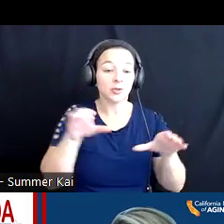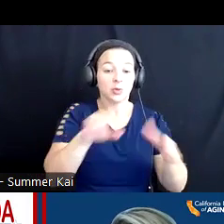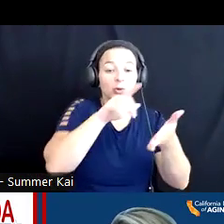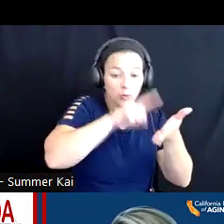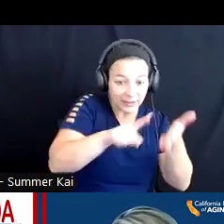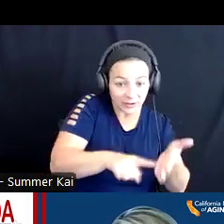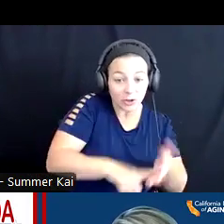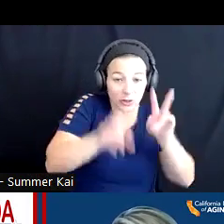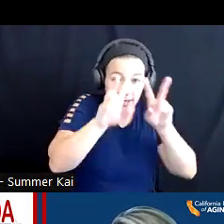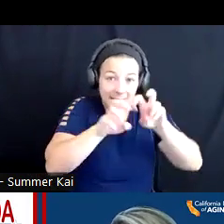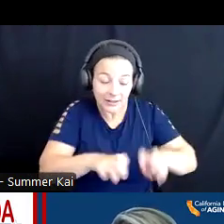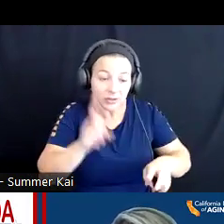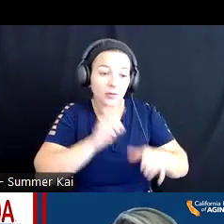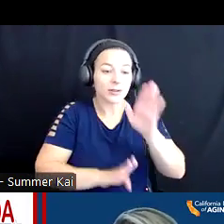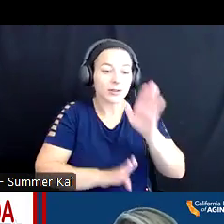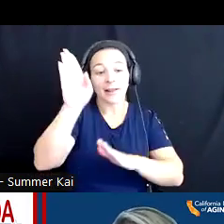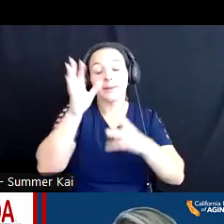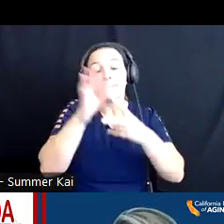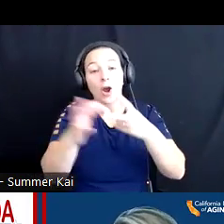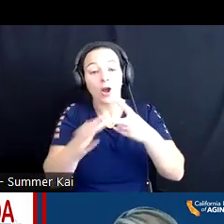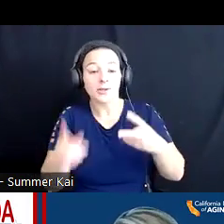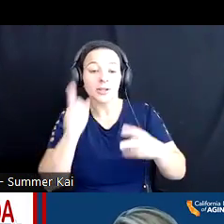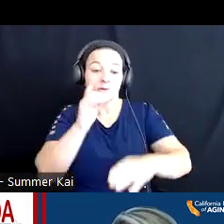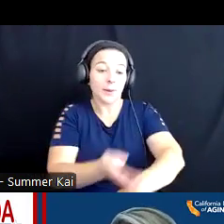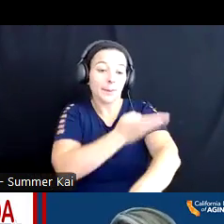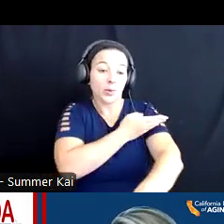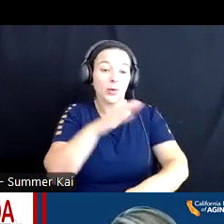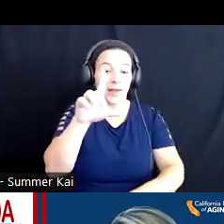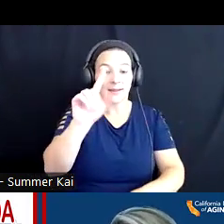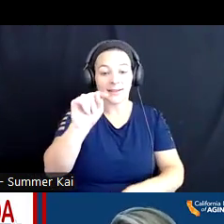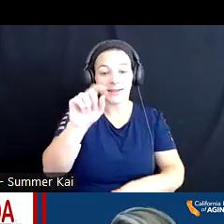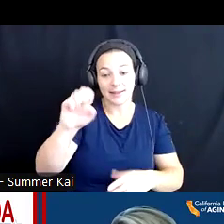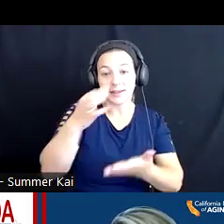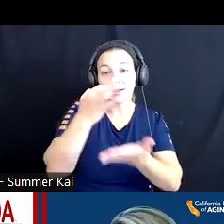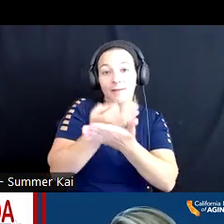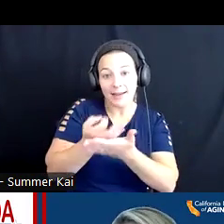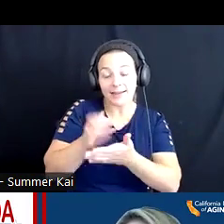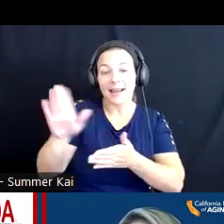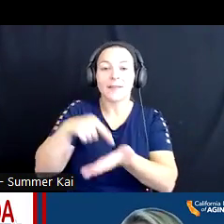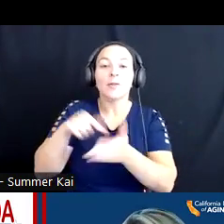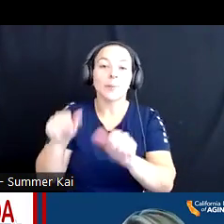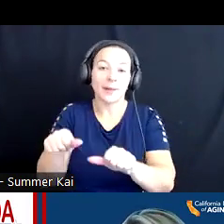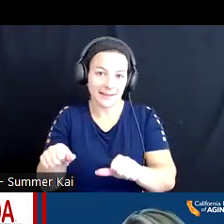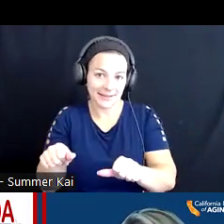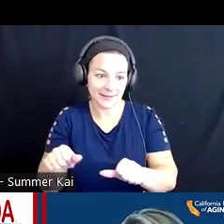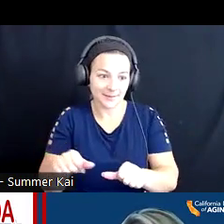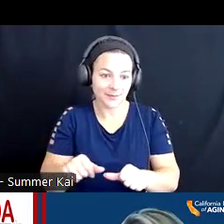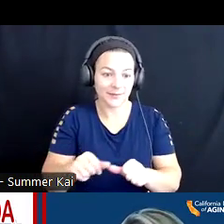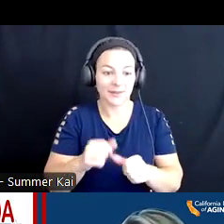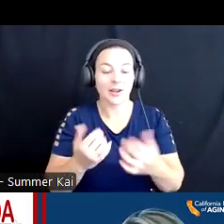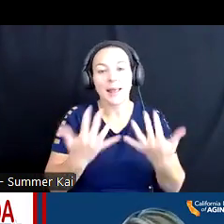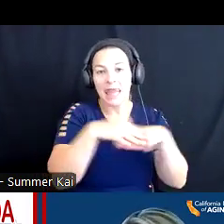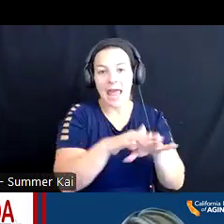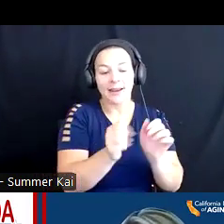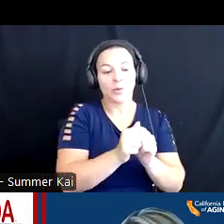to develop options for improving LTSS financing and affordability in line with this key goal